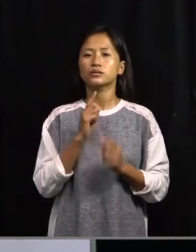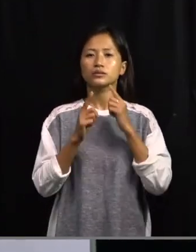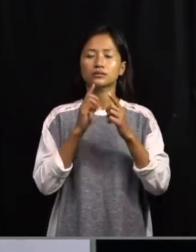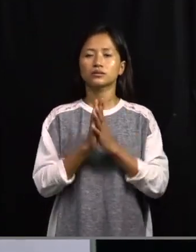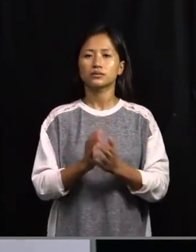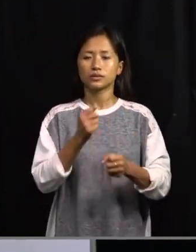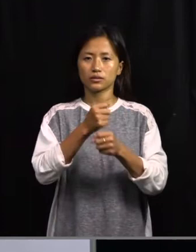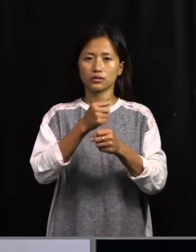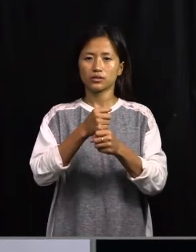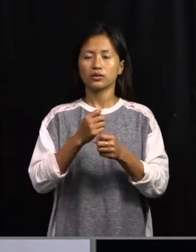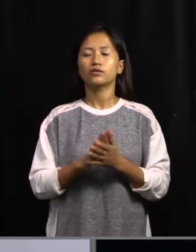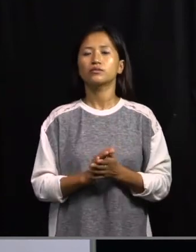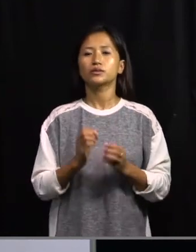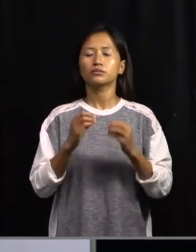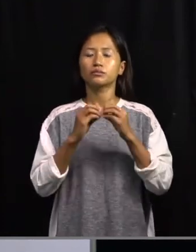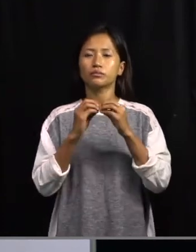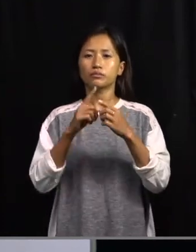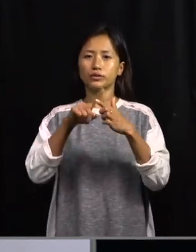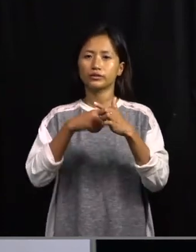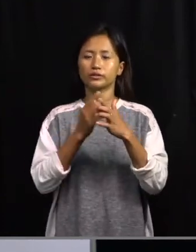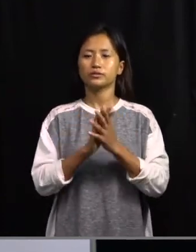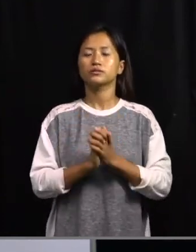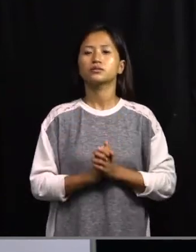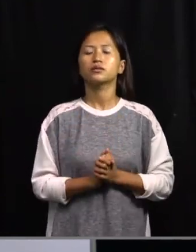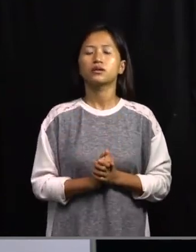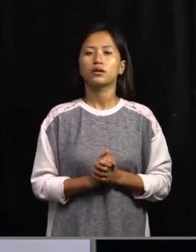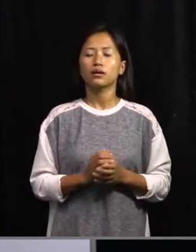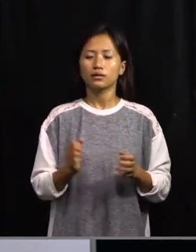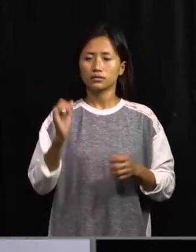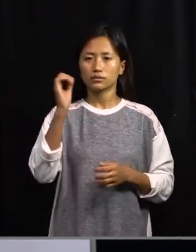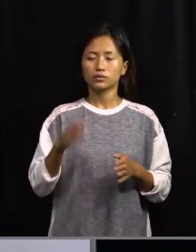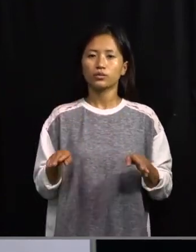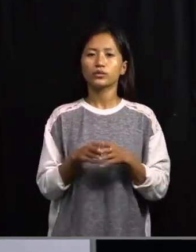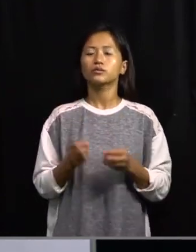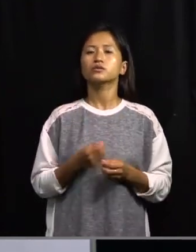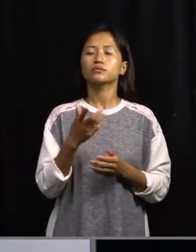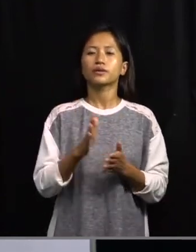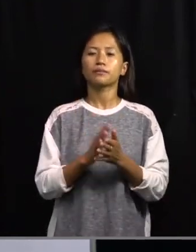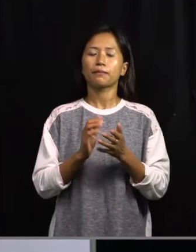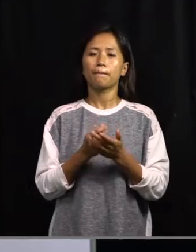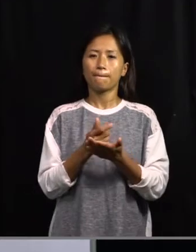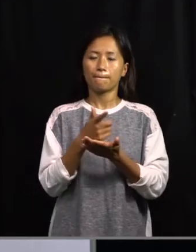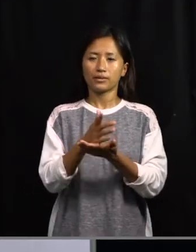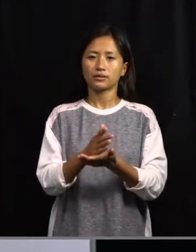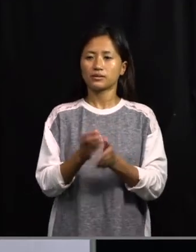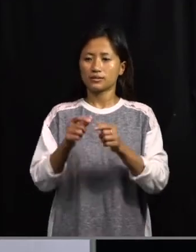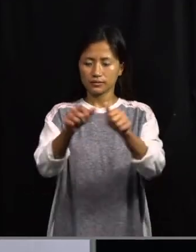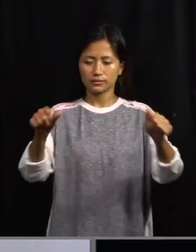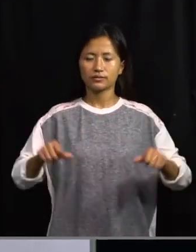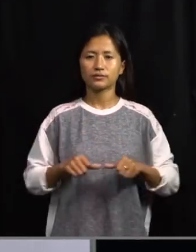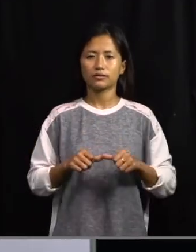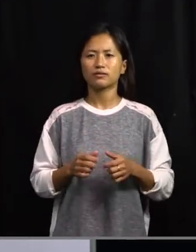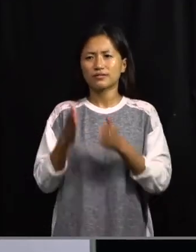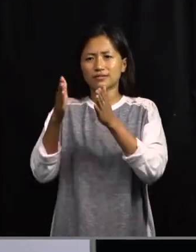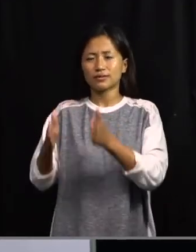in the government budget, the government plans as to where to spend money, which area to spend money, which sector to spend